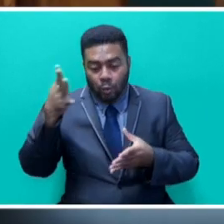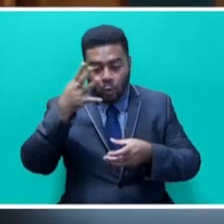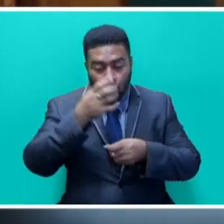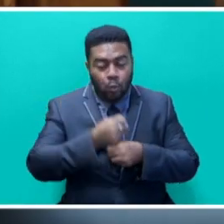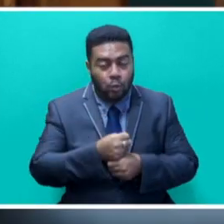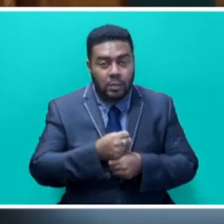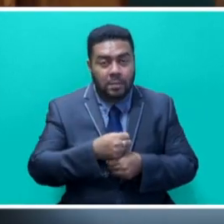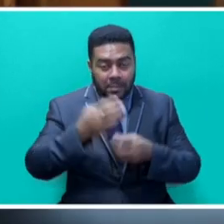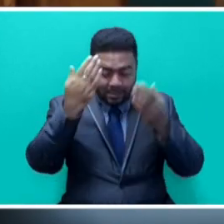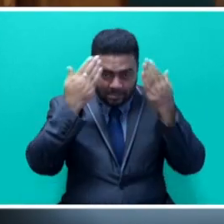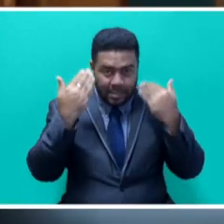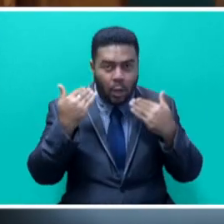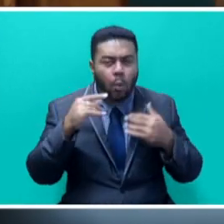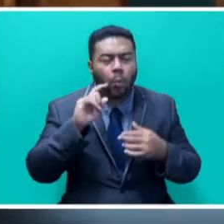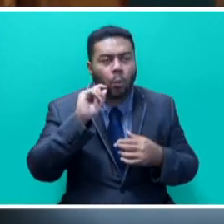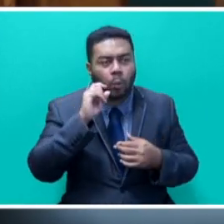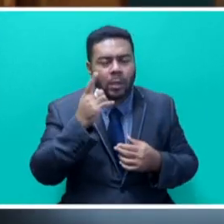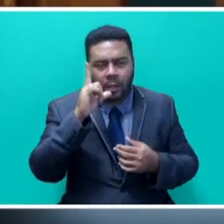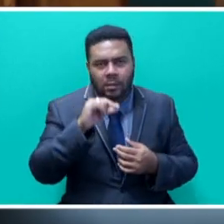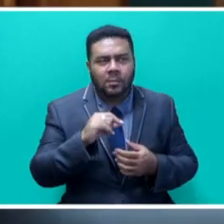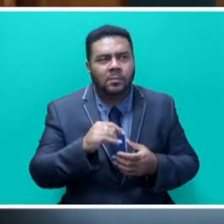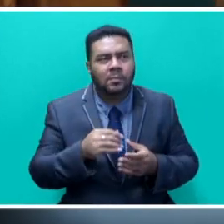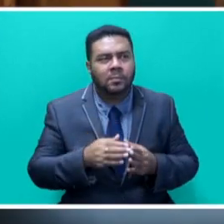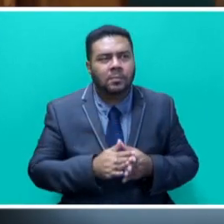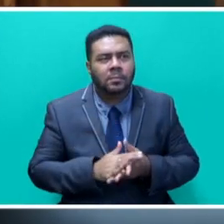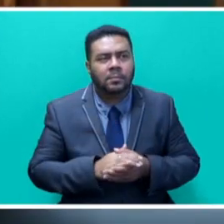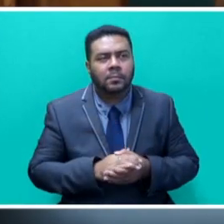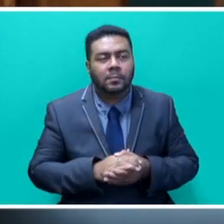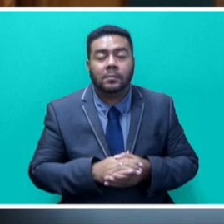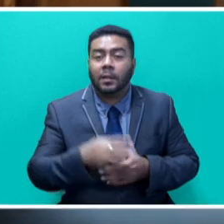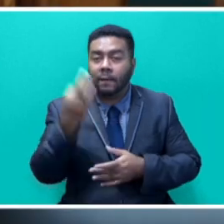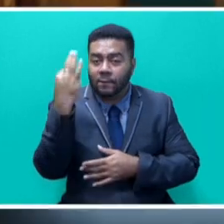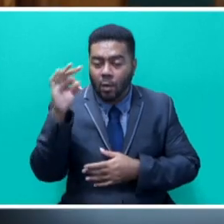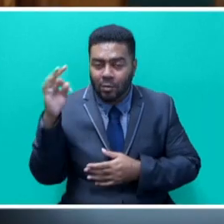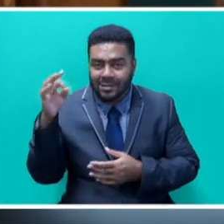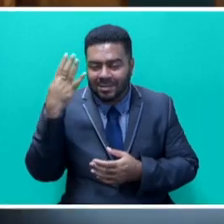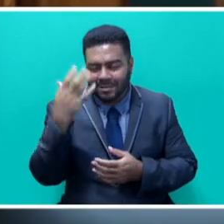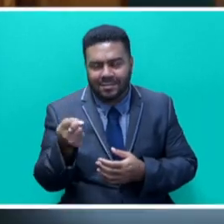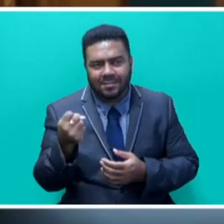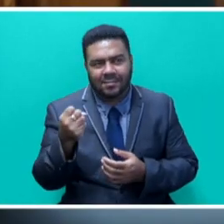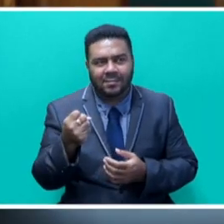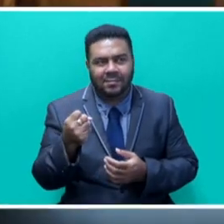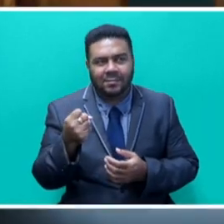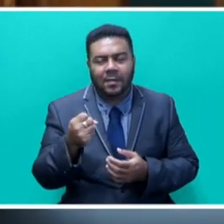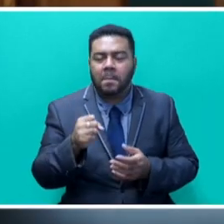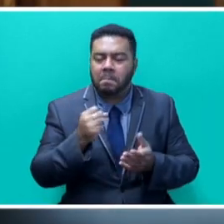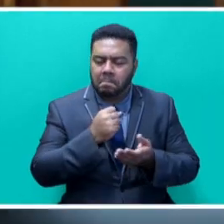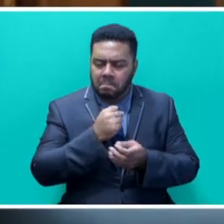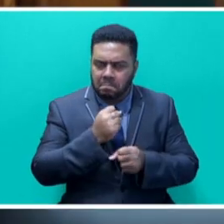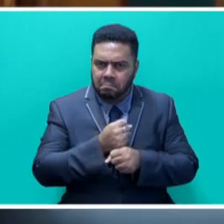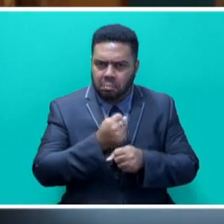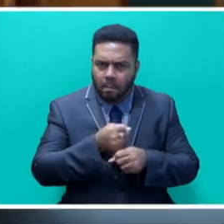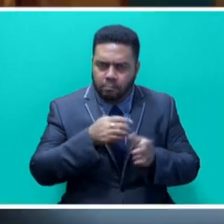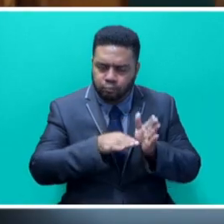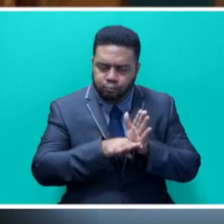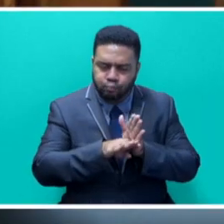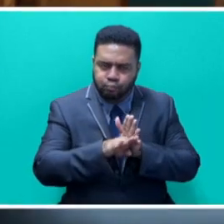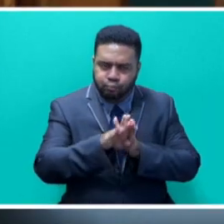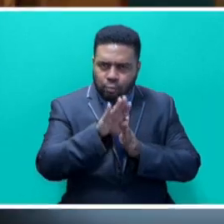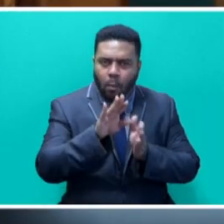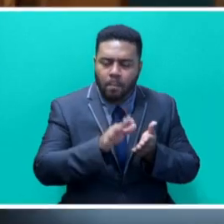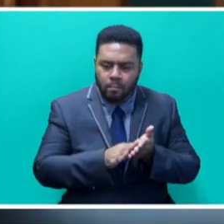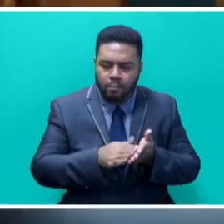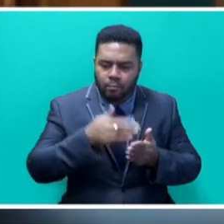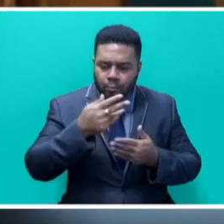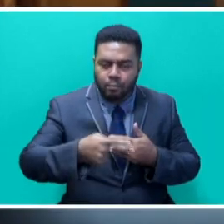Speaker, we can be pleased with the progress the forest industry has made over the last several years, and obviously with the